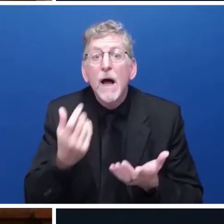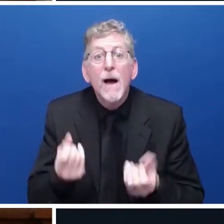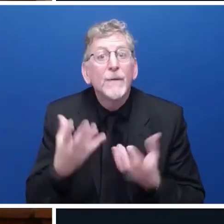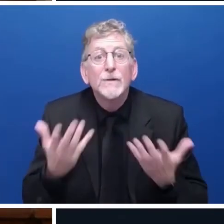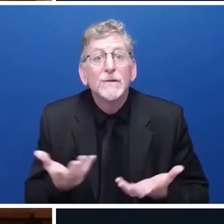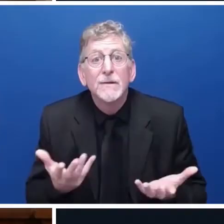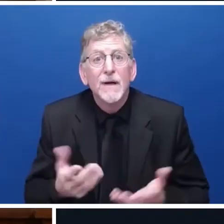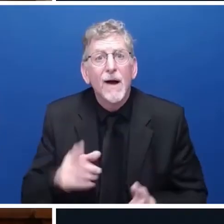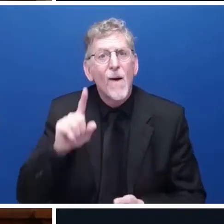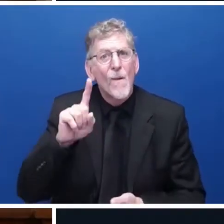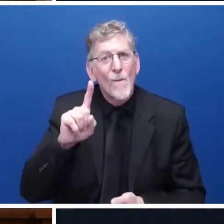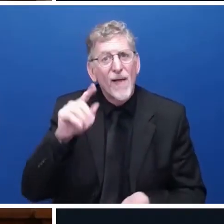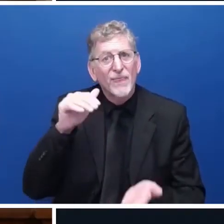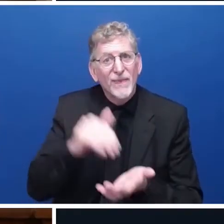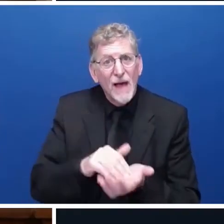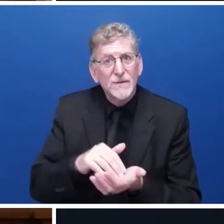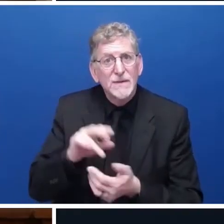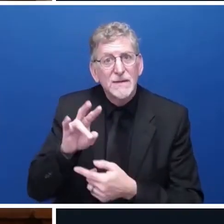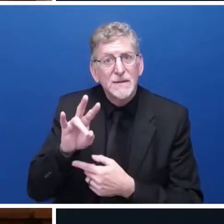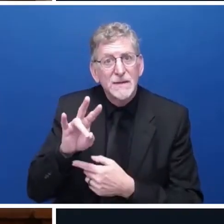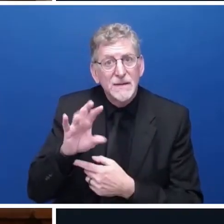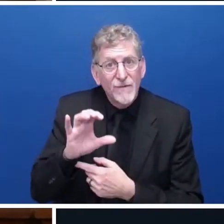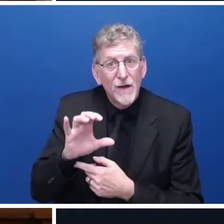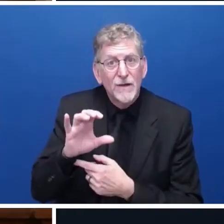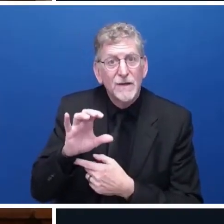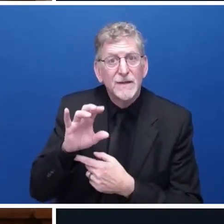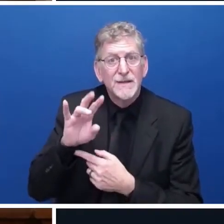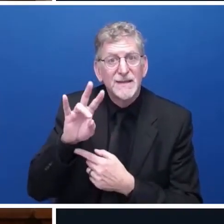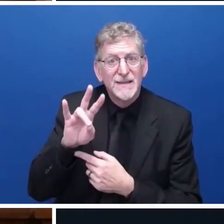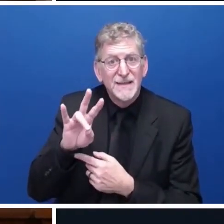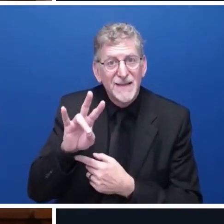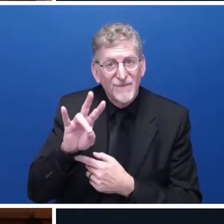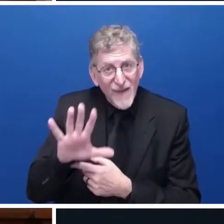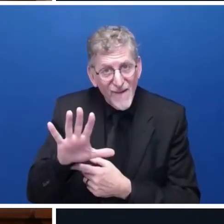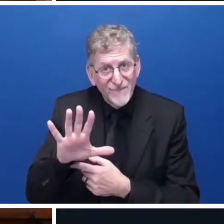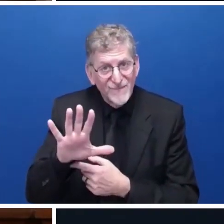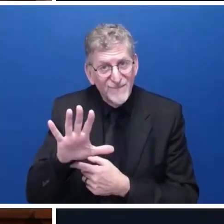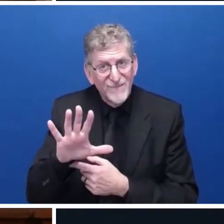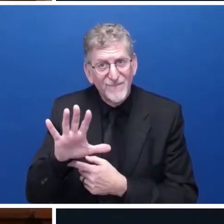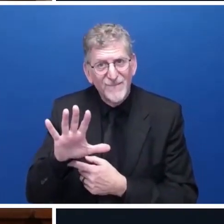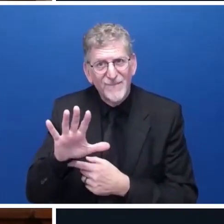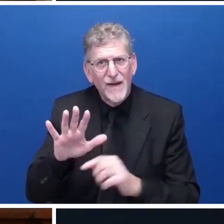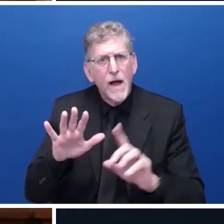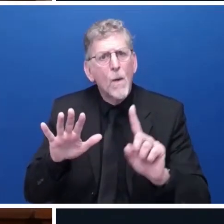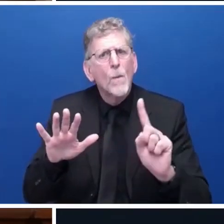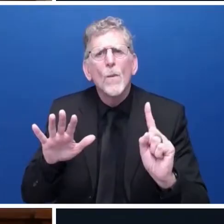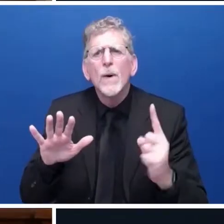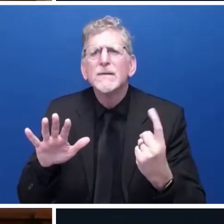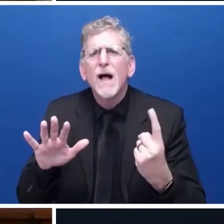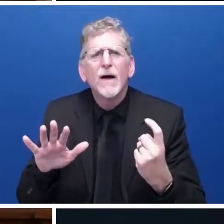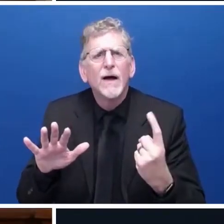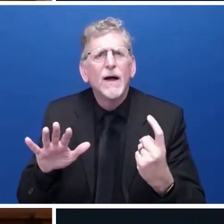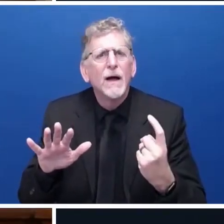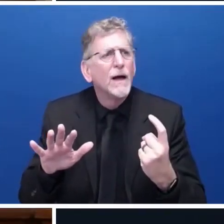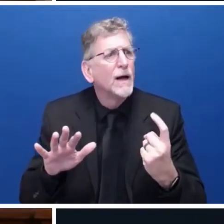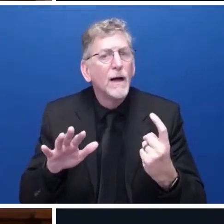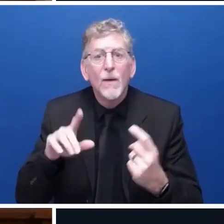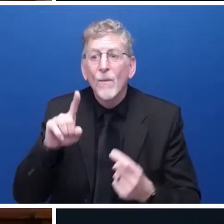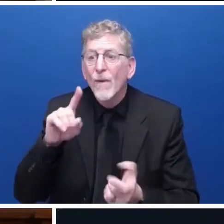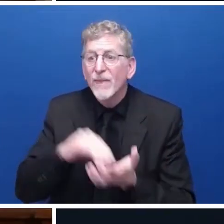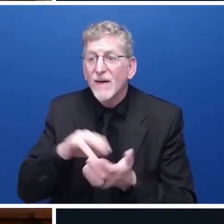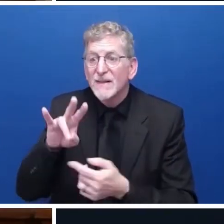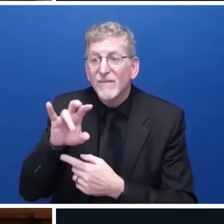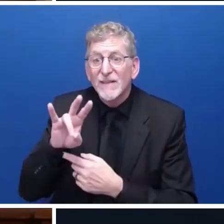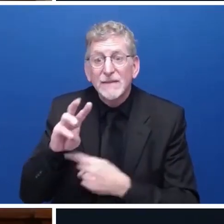$1,775. I said, wait a minute. For $1 more we can have $1,776. It's going to... I said, we're going to figure that. I never asked anybody if